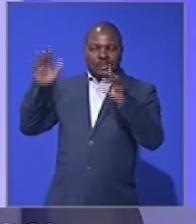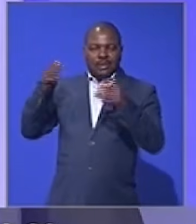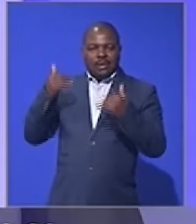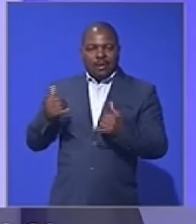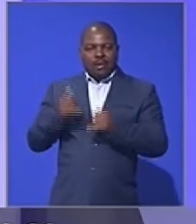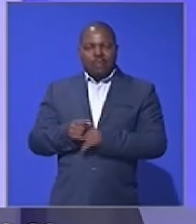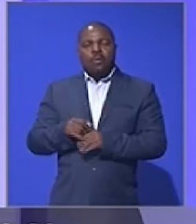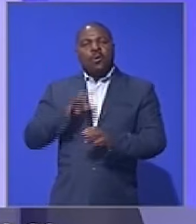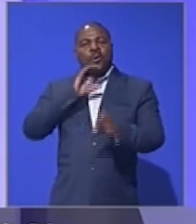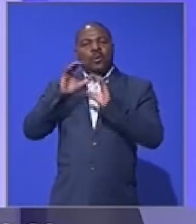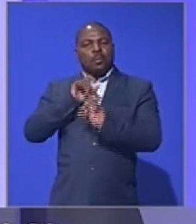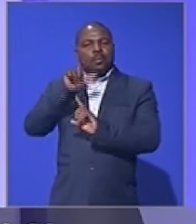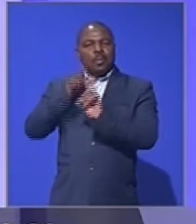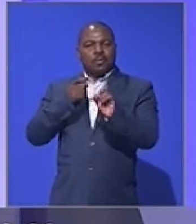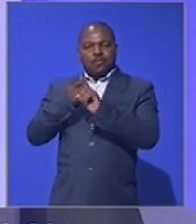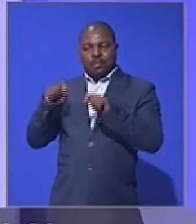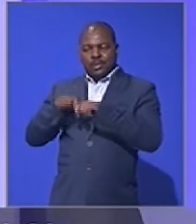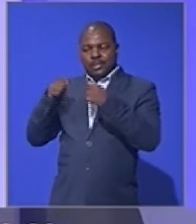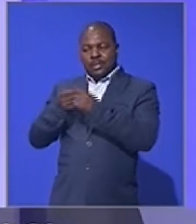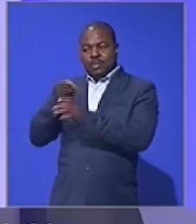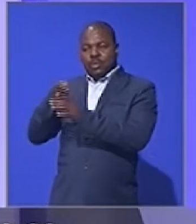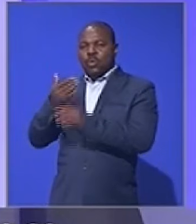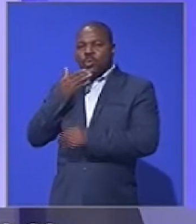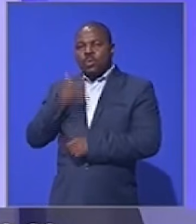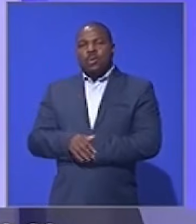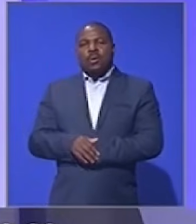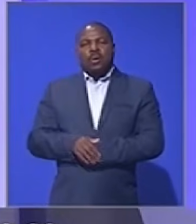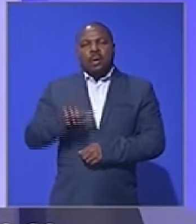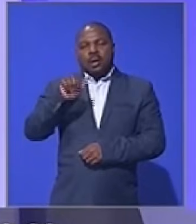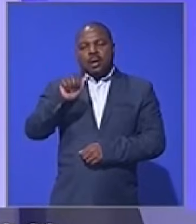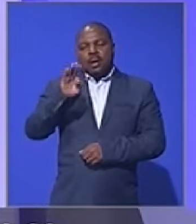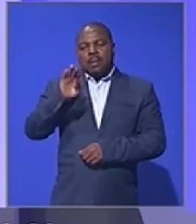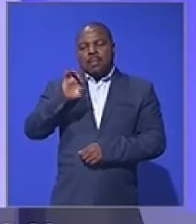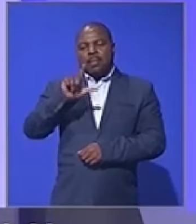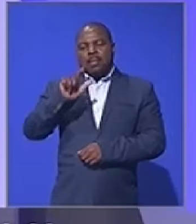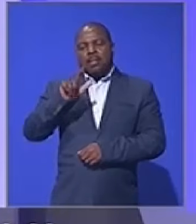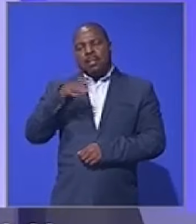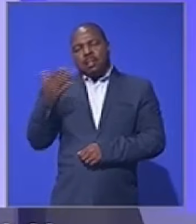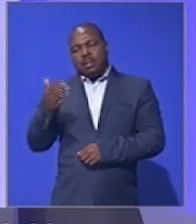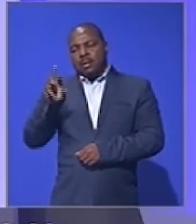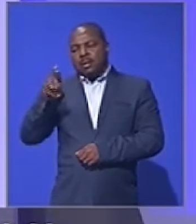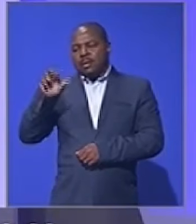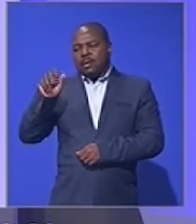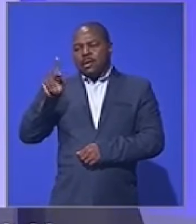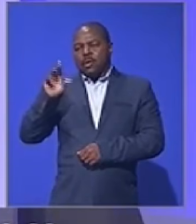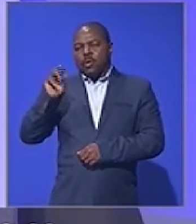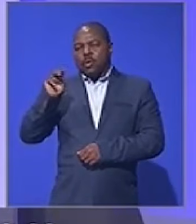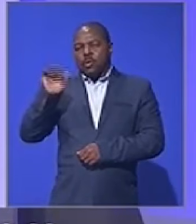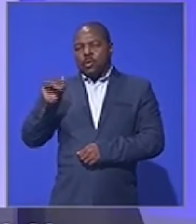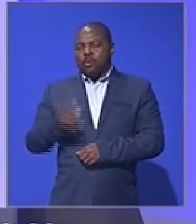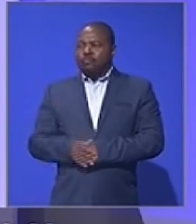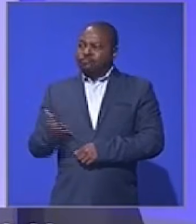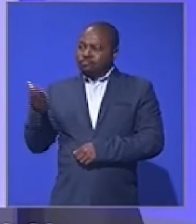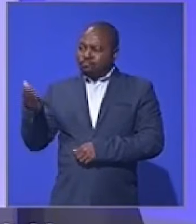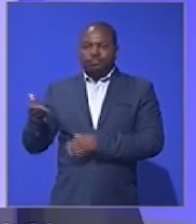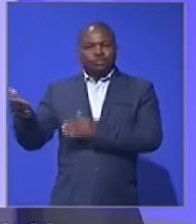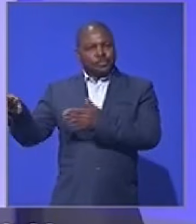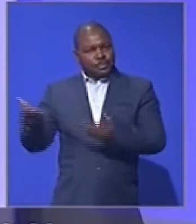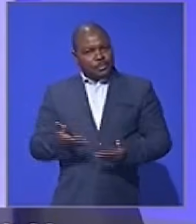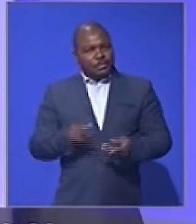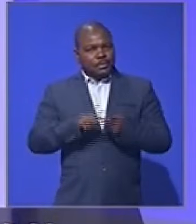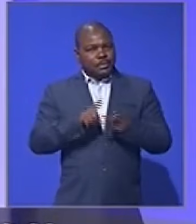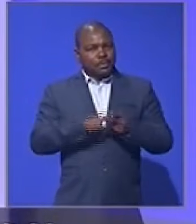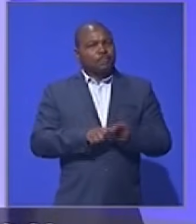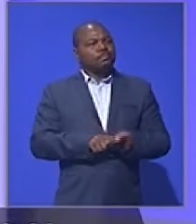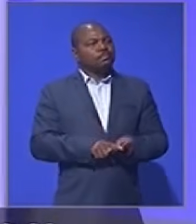na le moleledi wa sehlopha Abel the Leap Rakoma. Morena Rakoma re a le amogela le go le